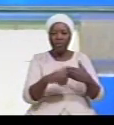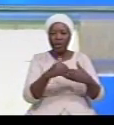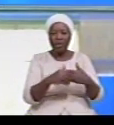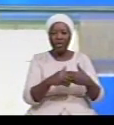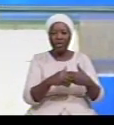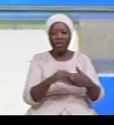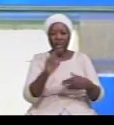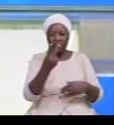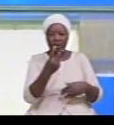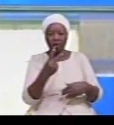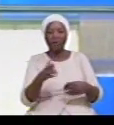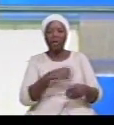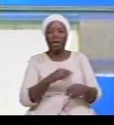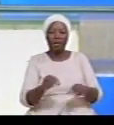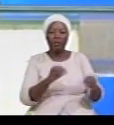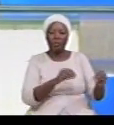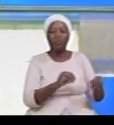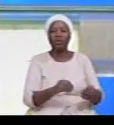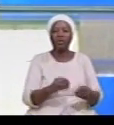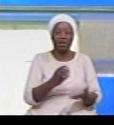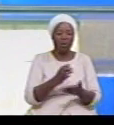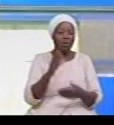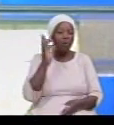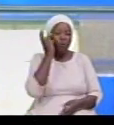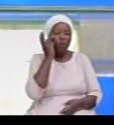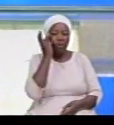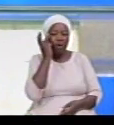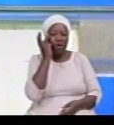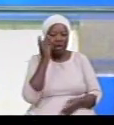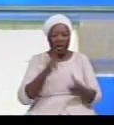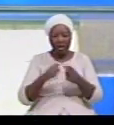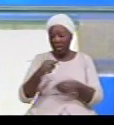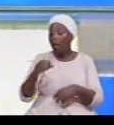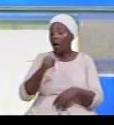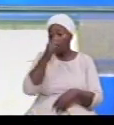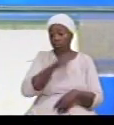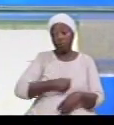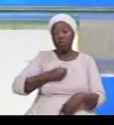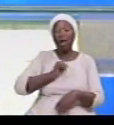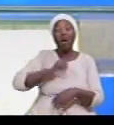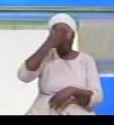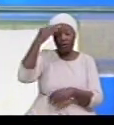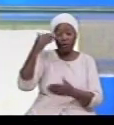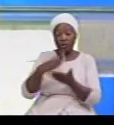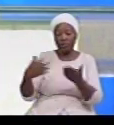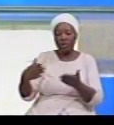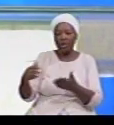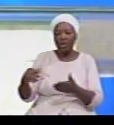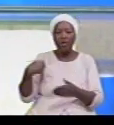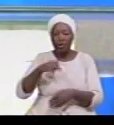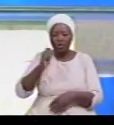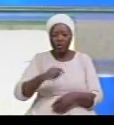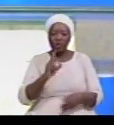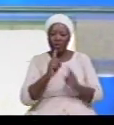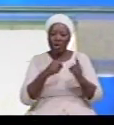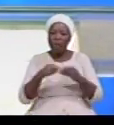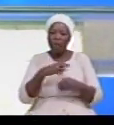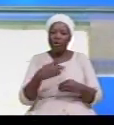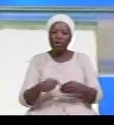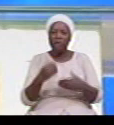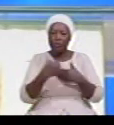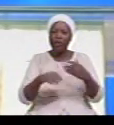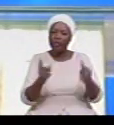then put the cup and say, "Oh, I forgot something. Hey, we must talk about the bread." Line